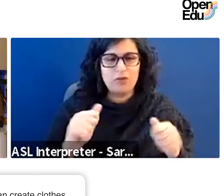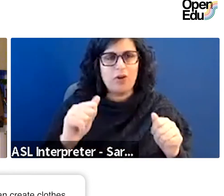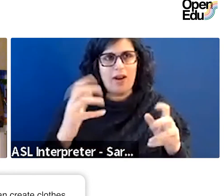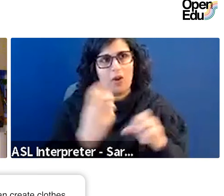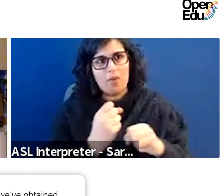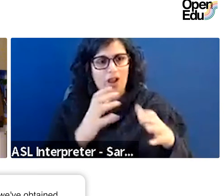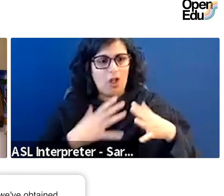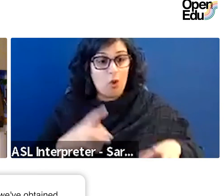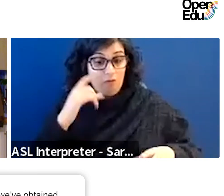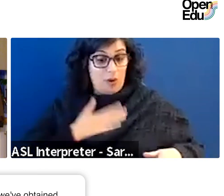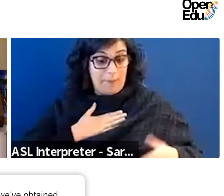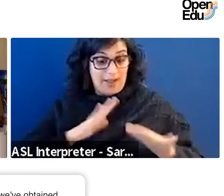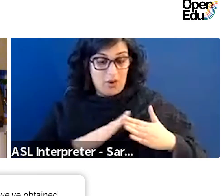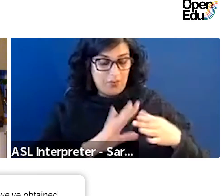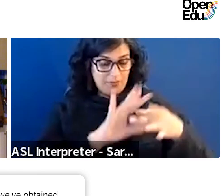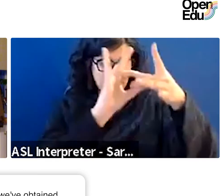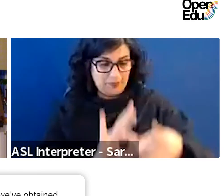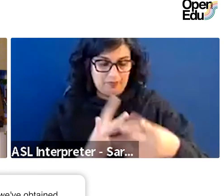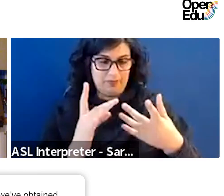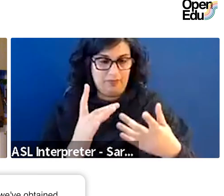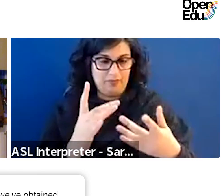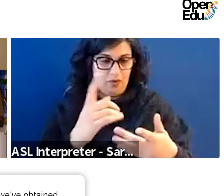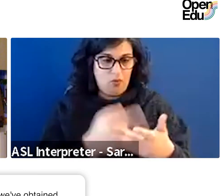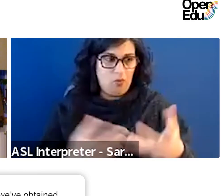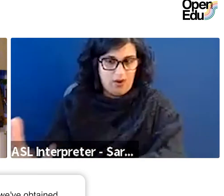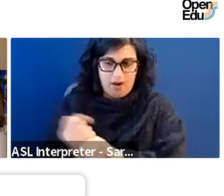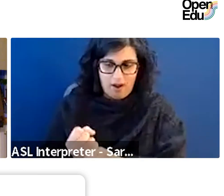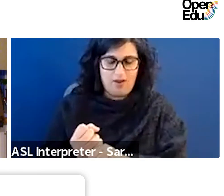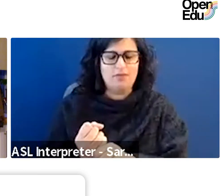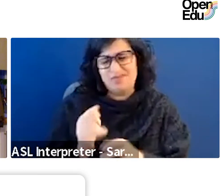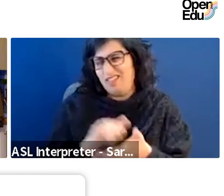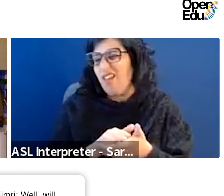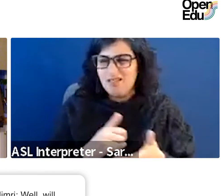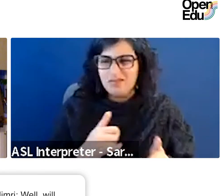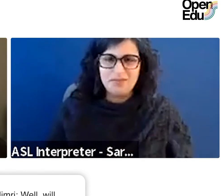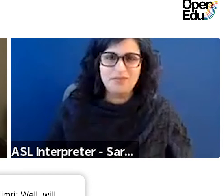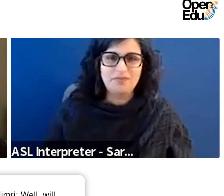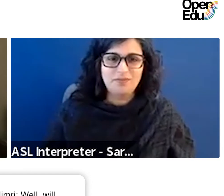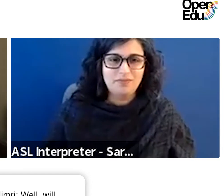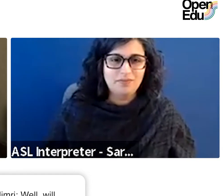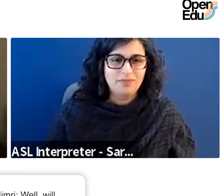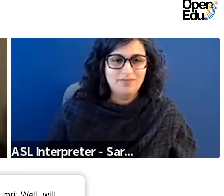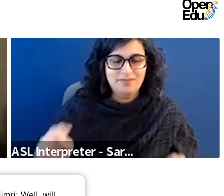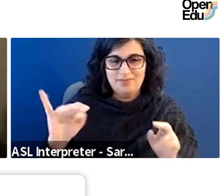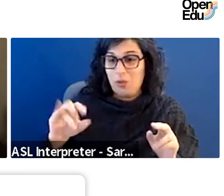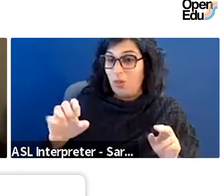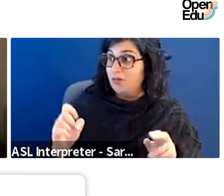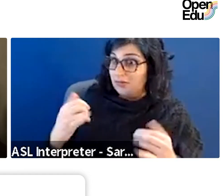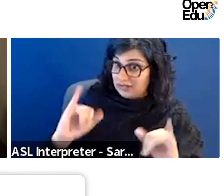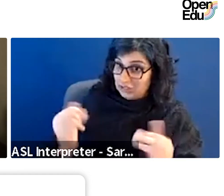my community based on what we've obtained within it, kind of thing. Will you still use the